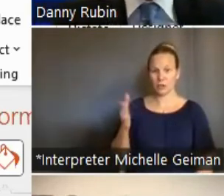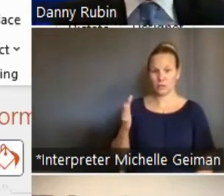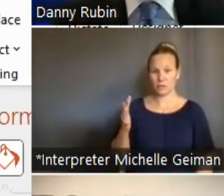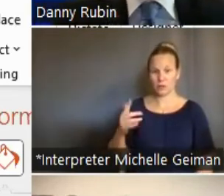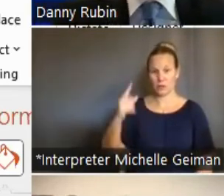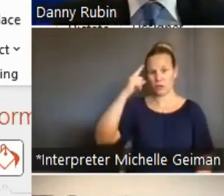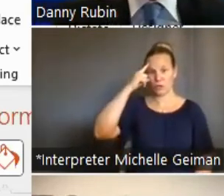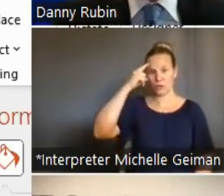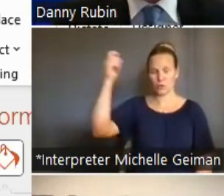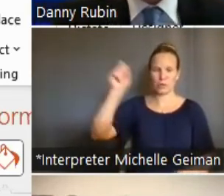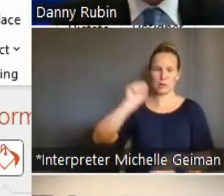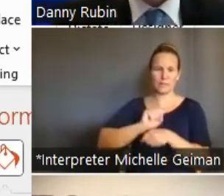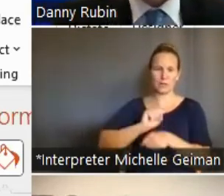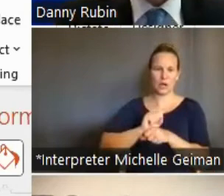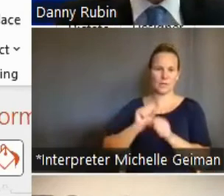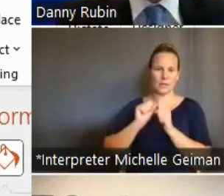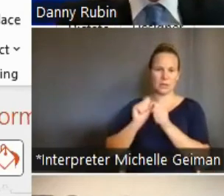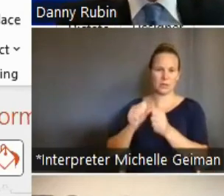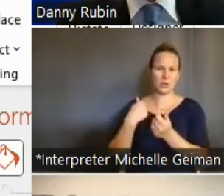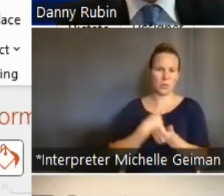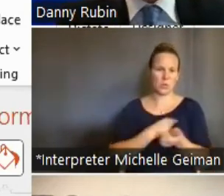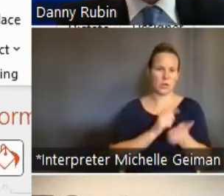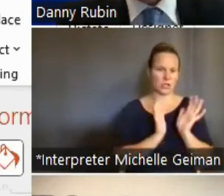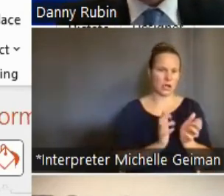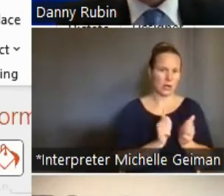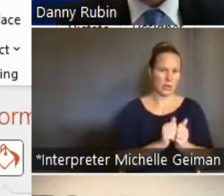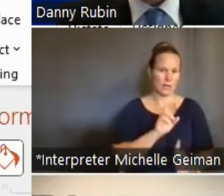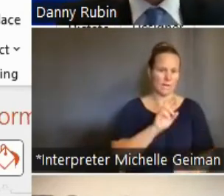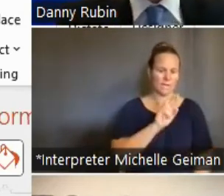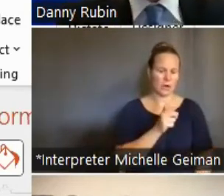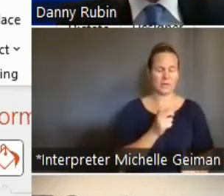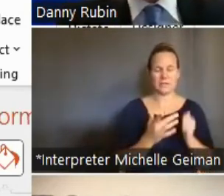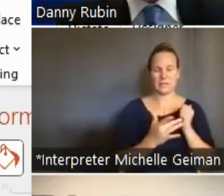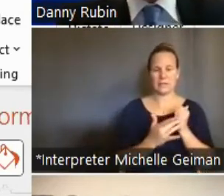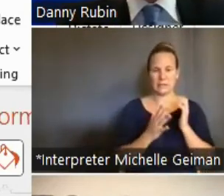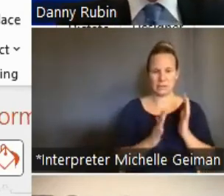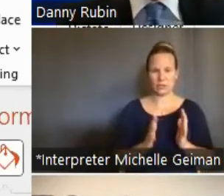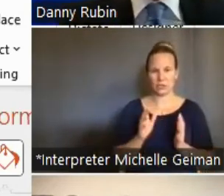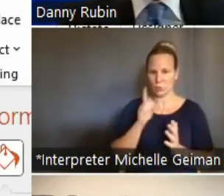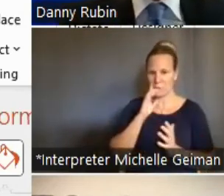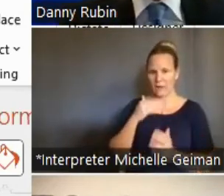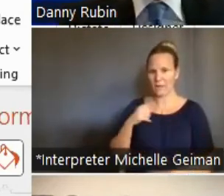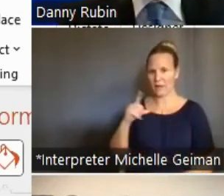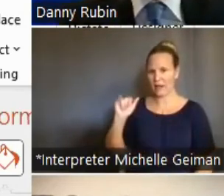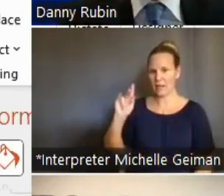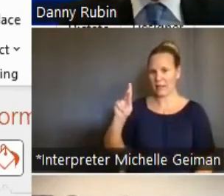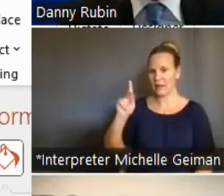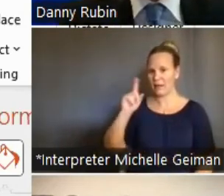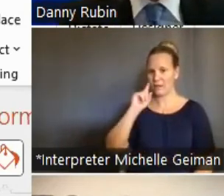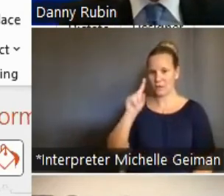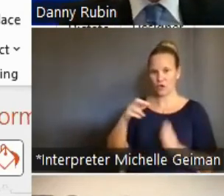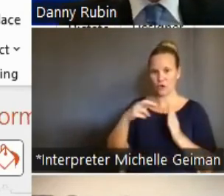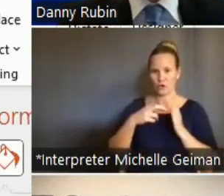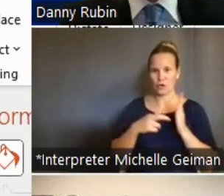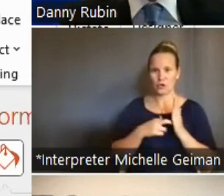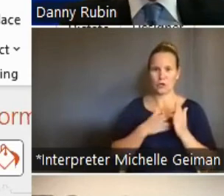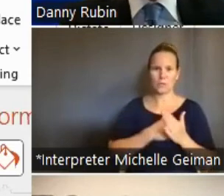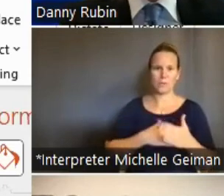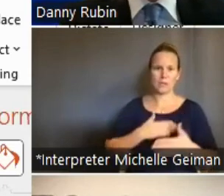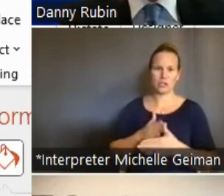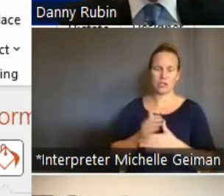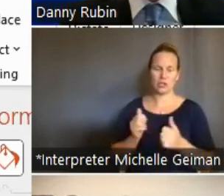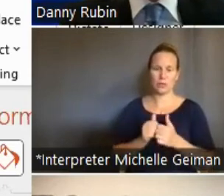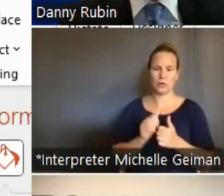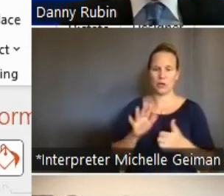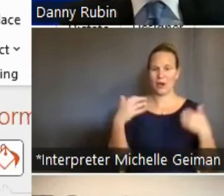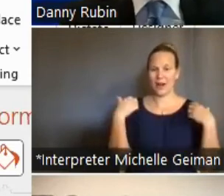series continues. We're talking to a pharmacy technician. You'll see a link to register for that in the coming days. Please share that with all your health science teachers in